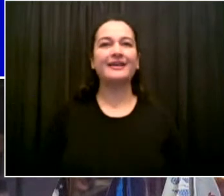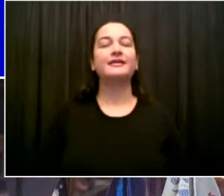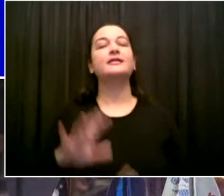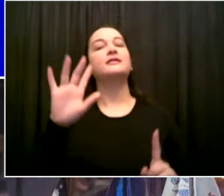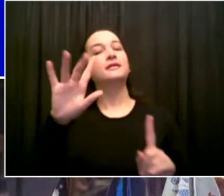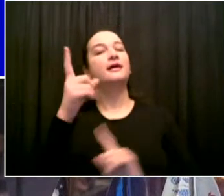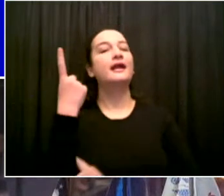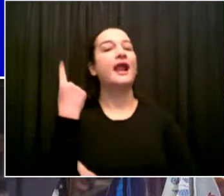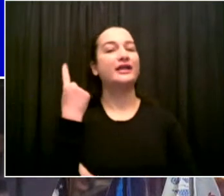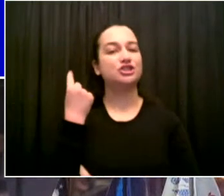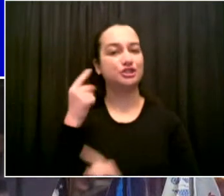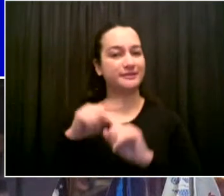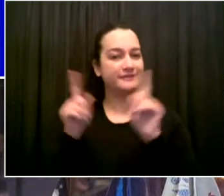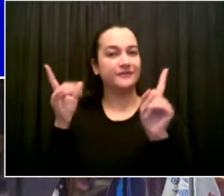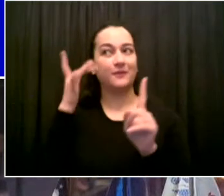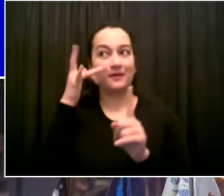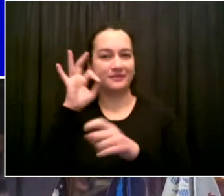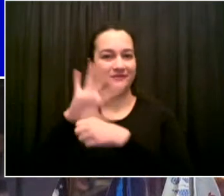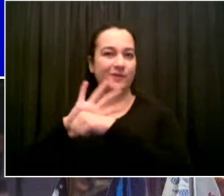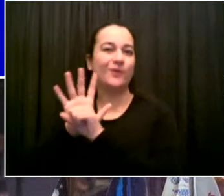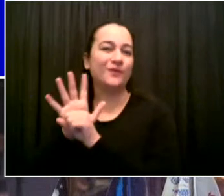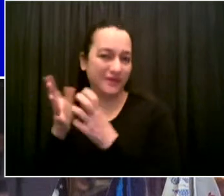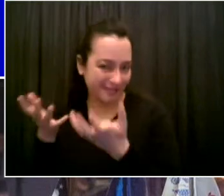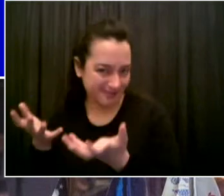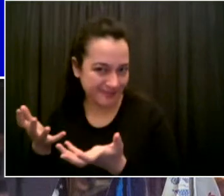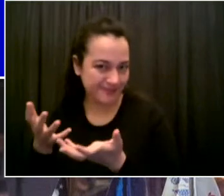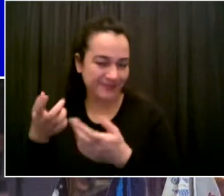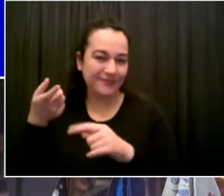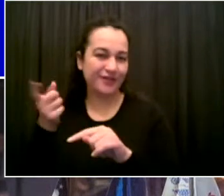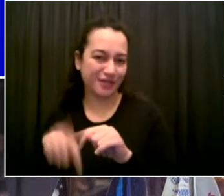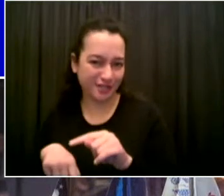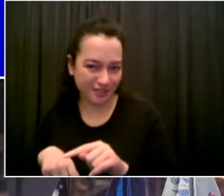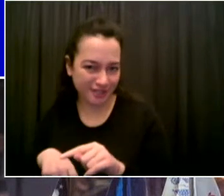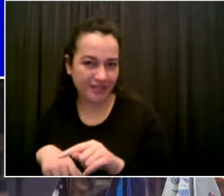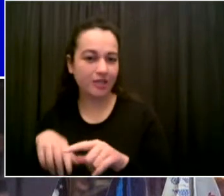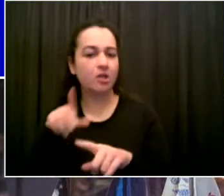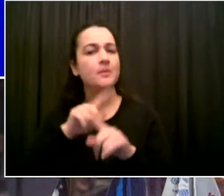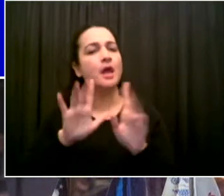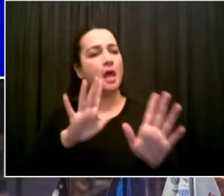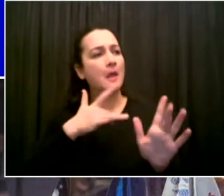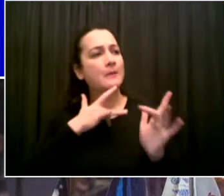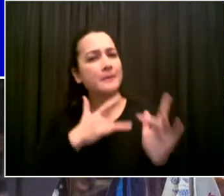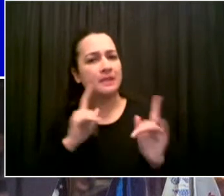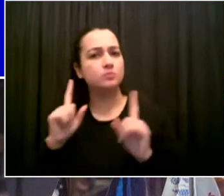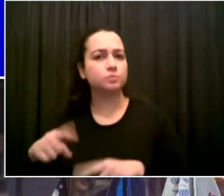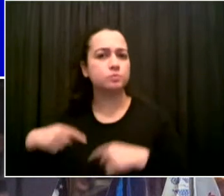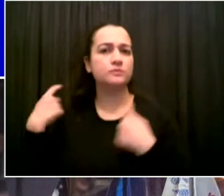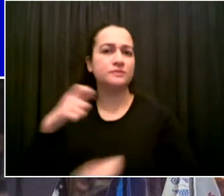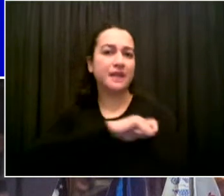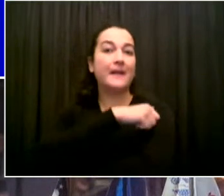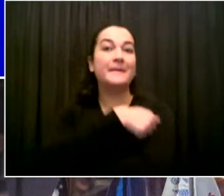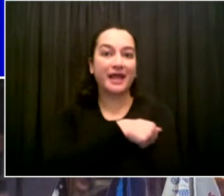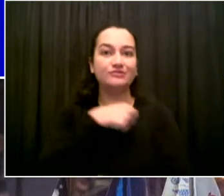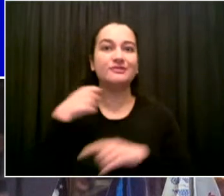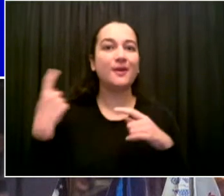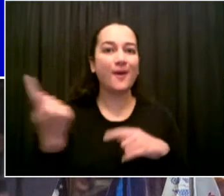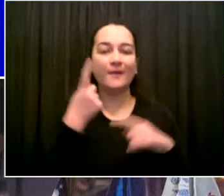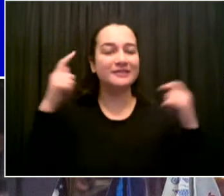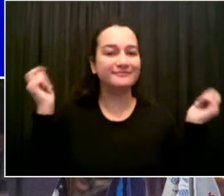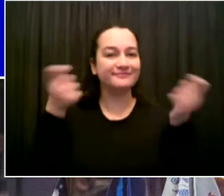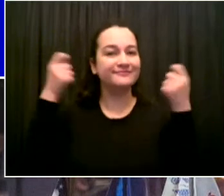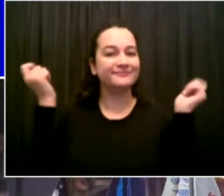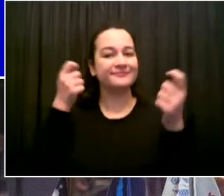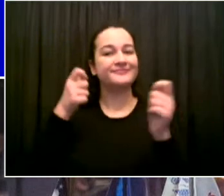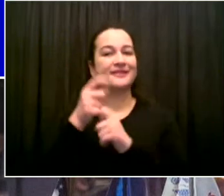and people could feel that sense of keeping the tradition alive, keeping the history alive, but on the way to something much, much better, which is next year, where I